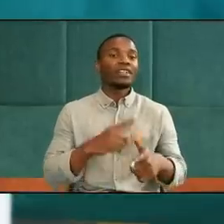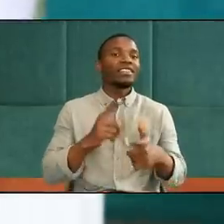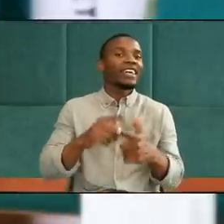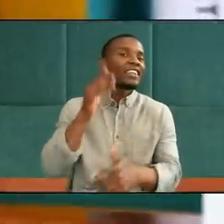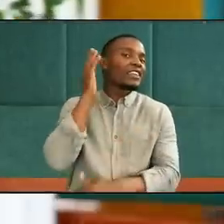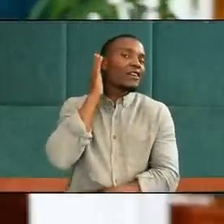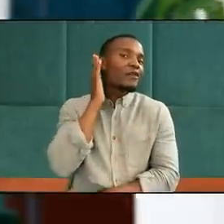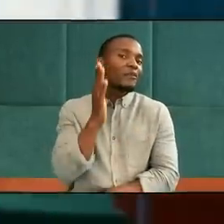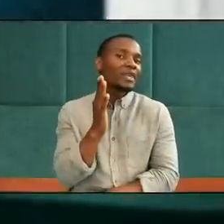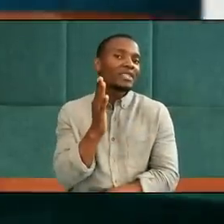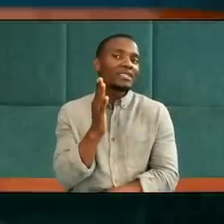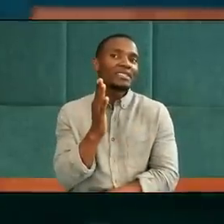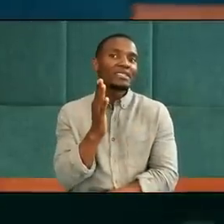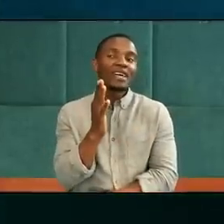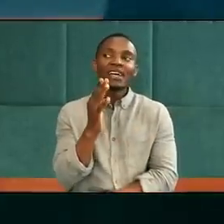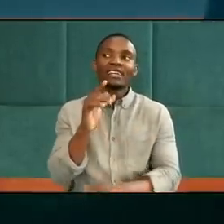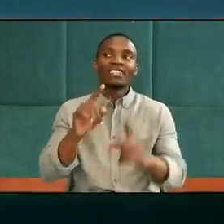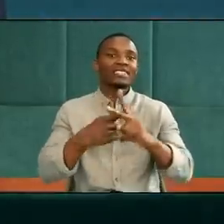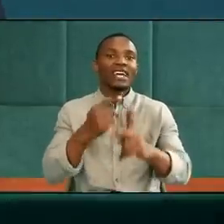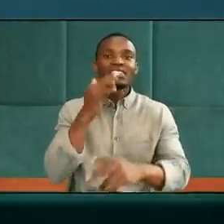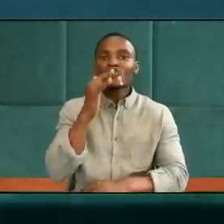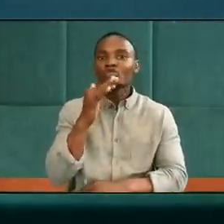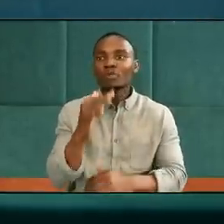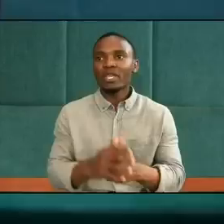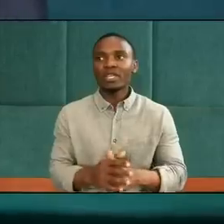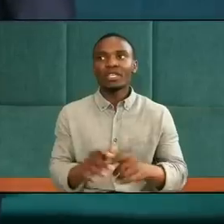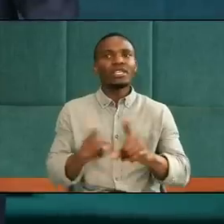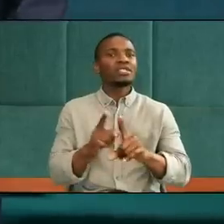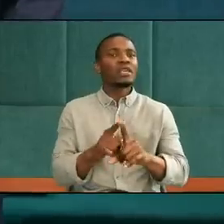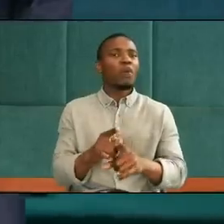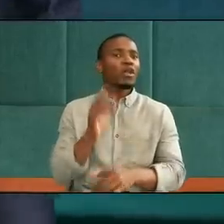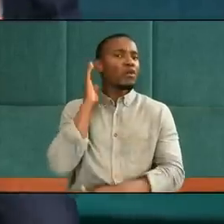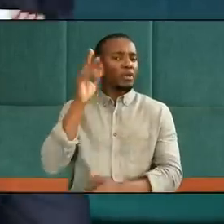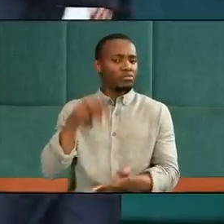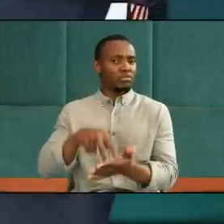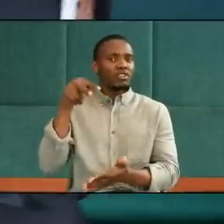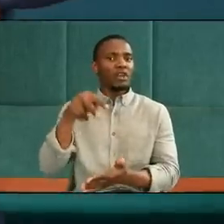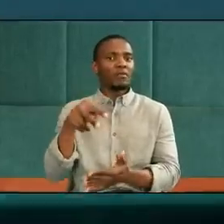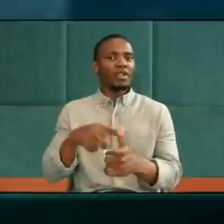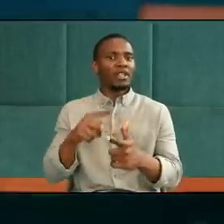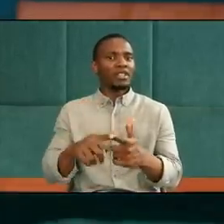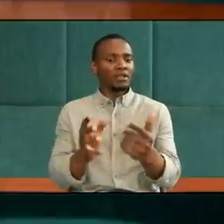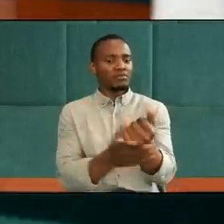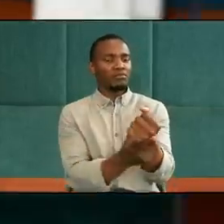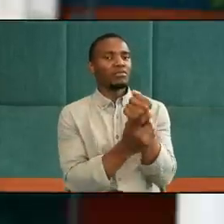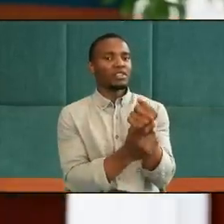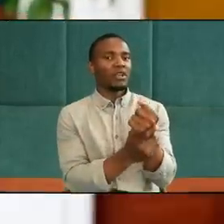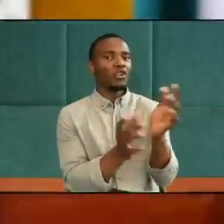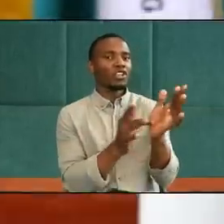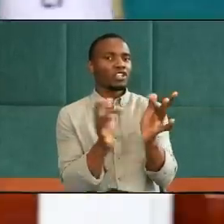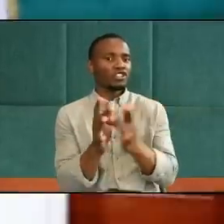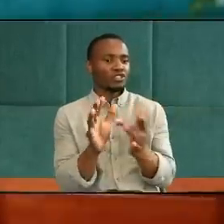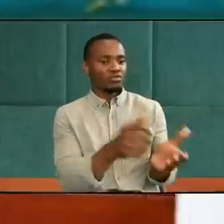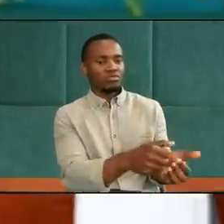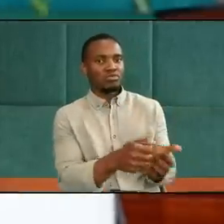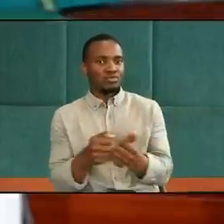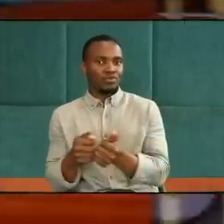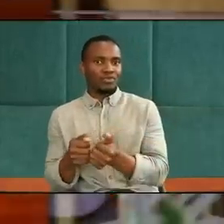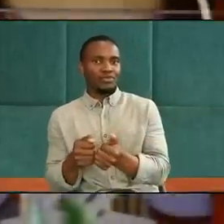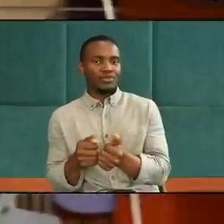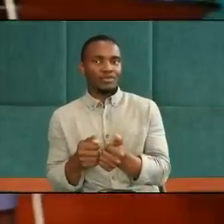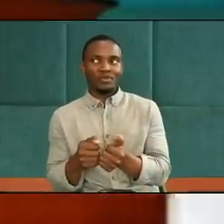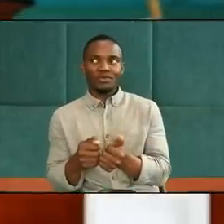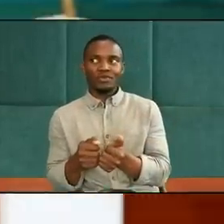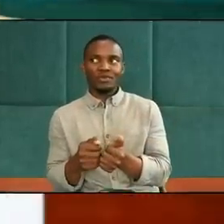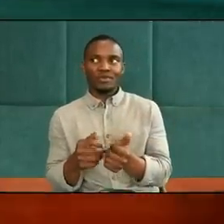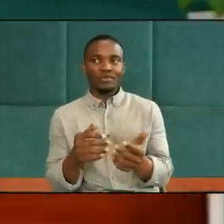he jumped up. Oh Lord have mercy. He jumped up and he took Jesus' hand and he took Jesus aside. Took